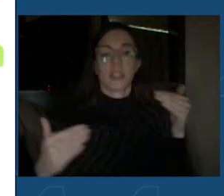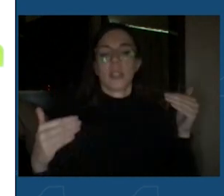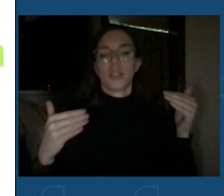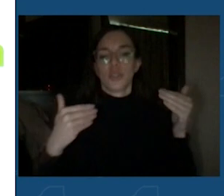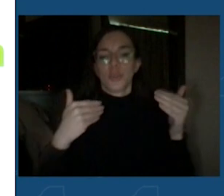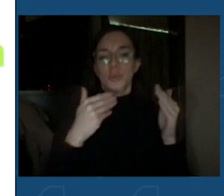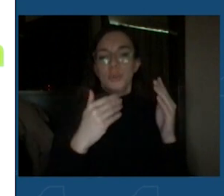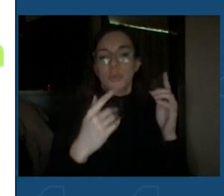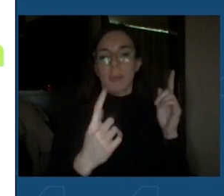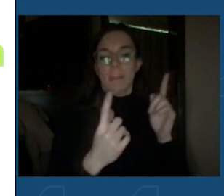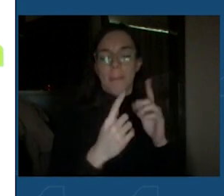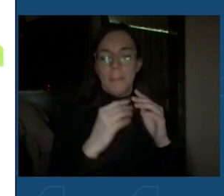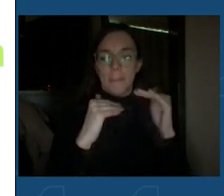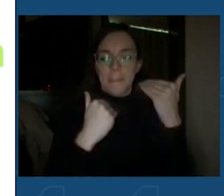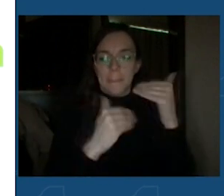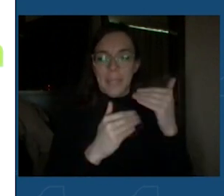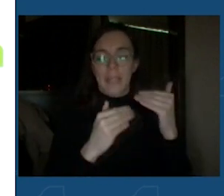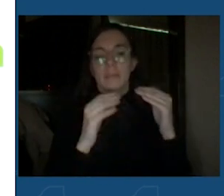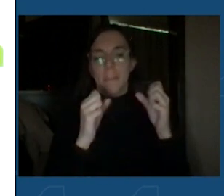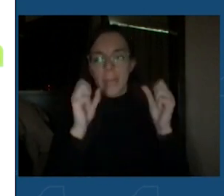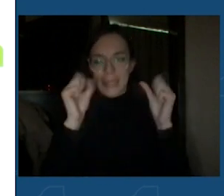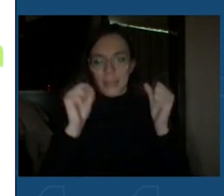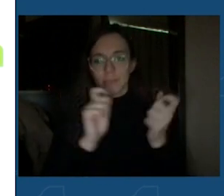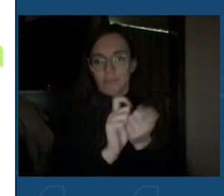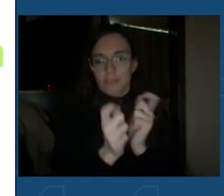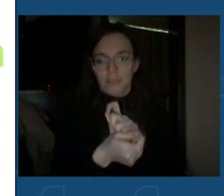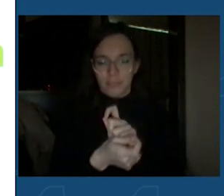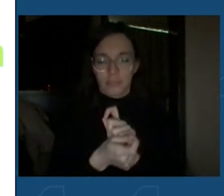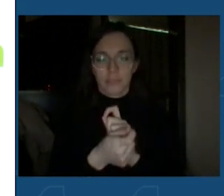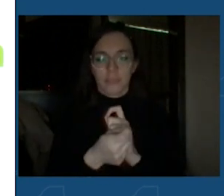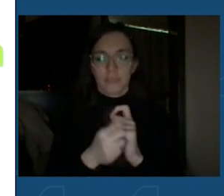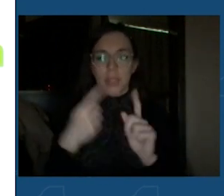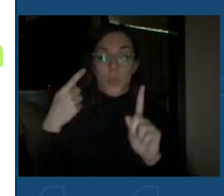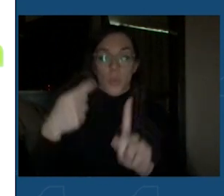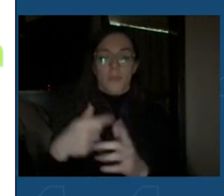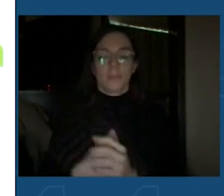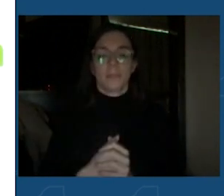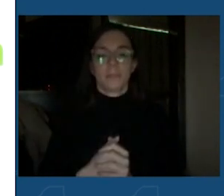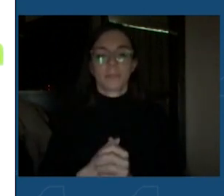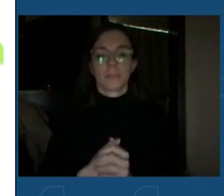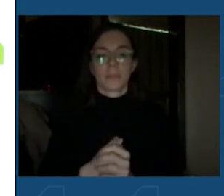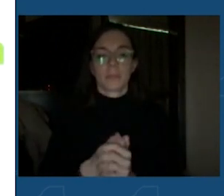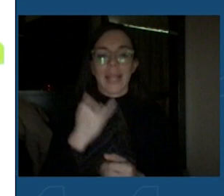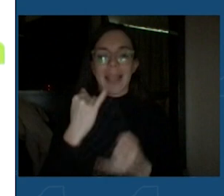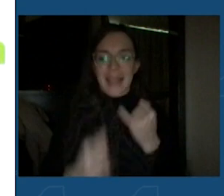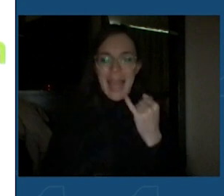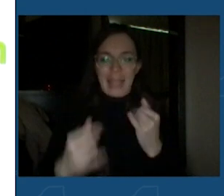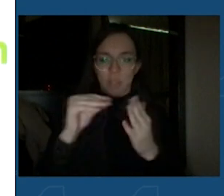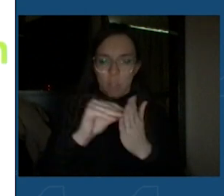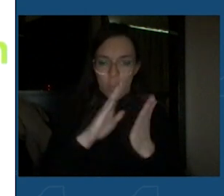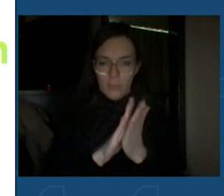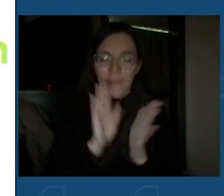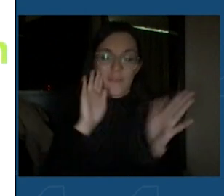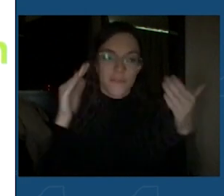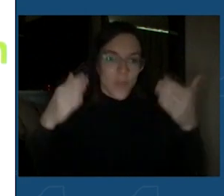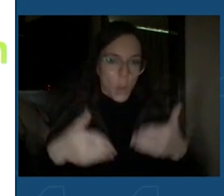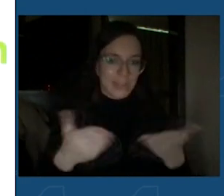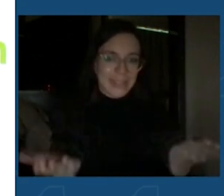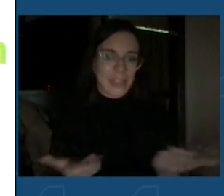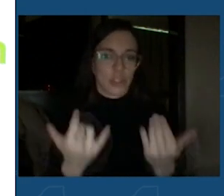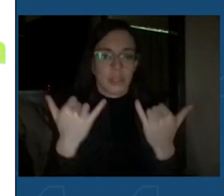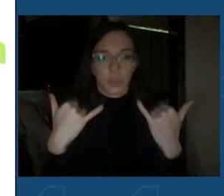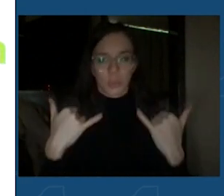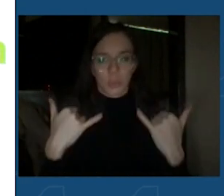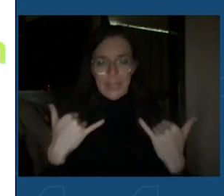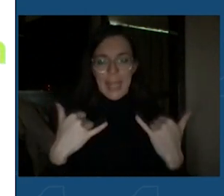goals. One last note. The focus here today is on this, not on the Ukraine, not